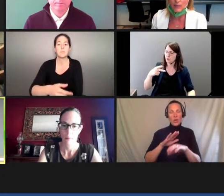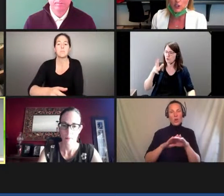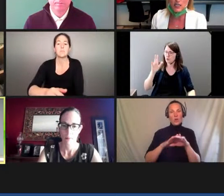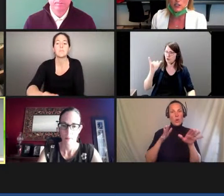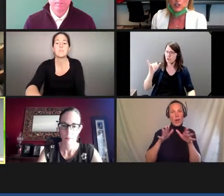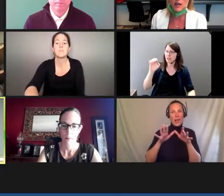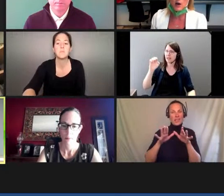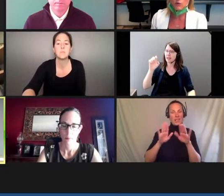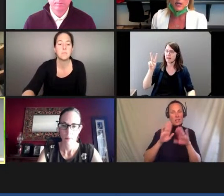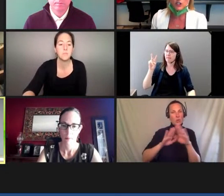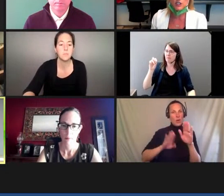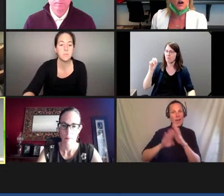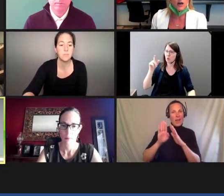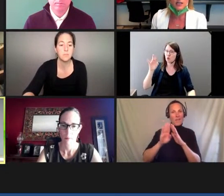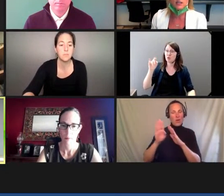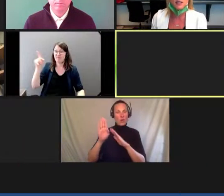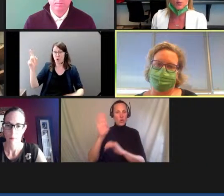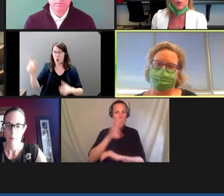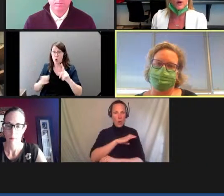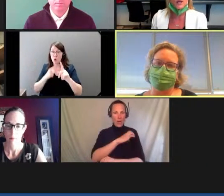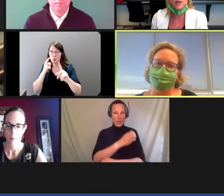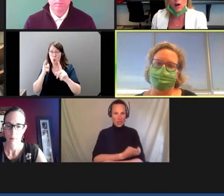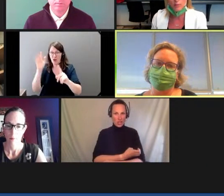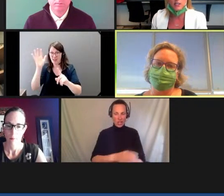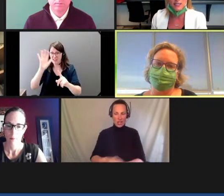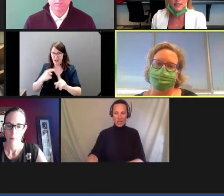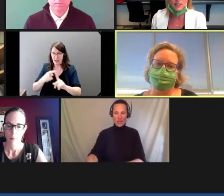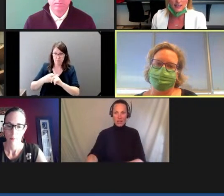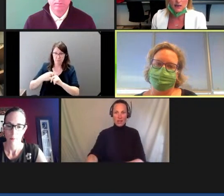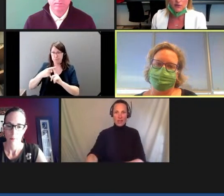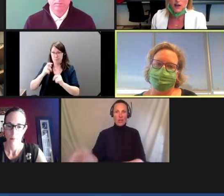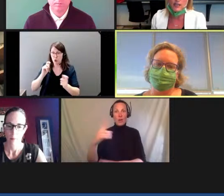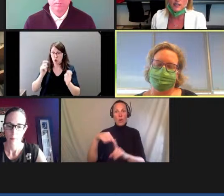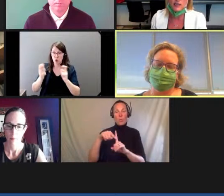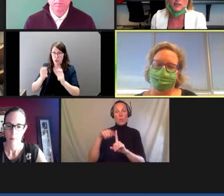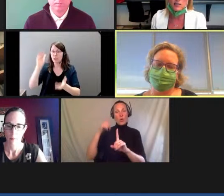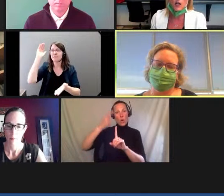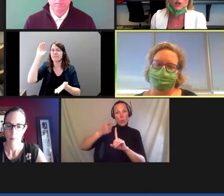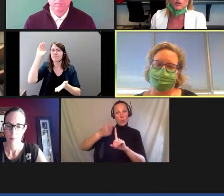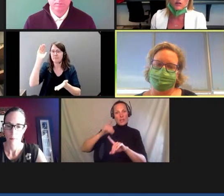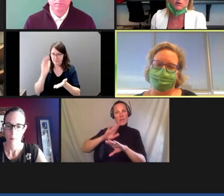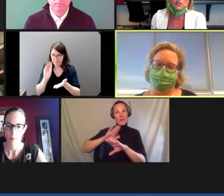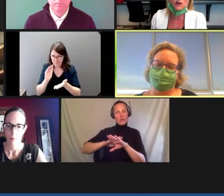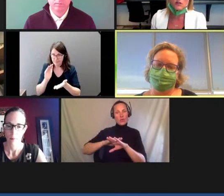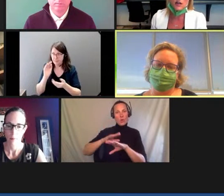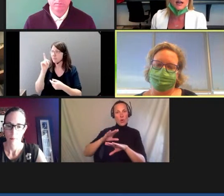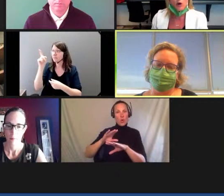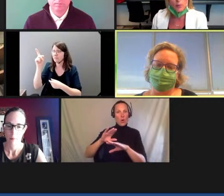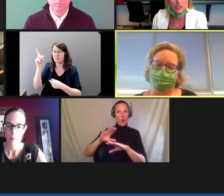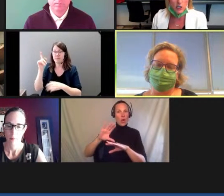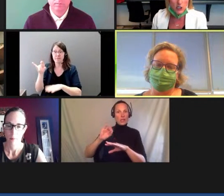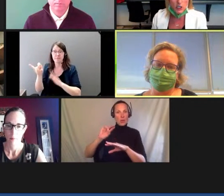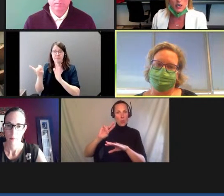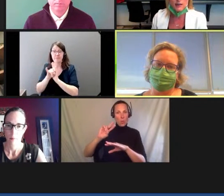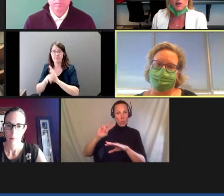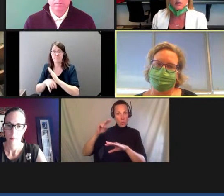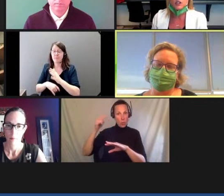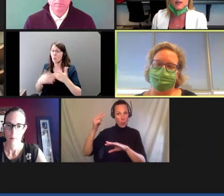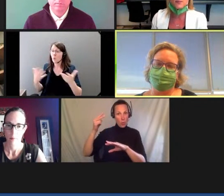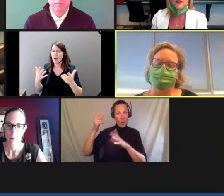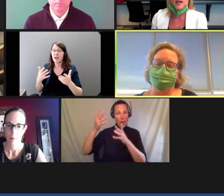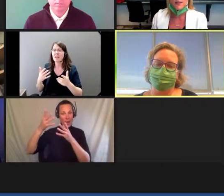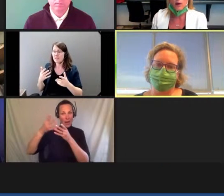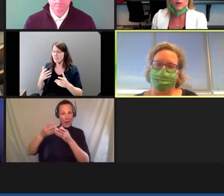climate change reduction targets, one of the options that is identified is the use of an anaerobic digestion